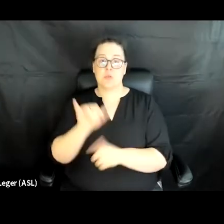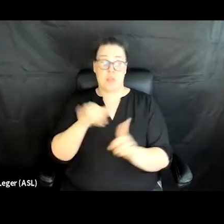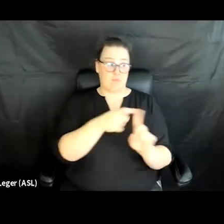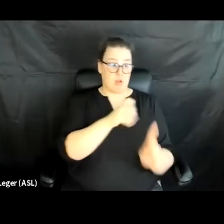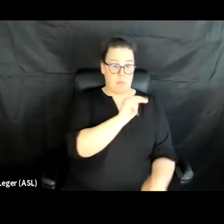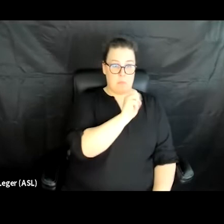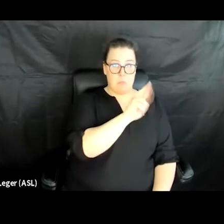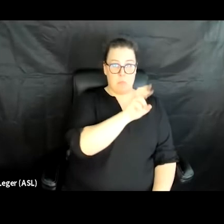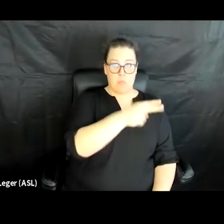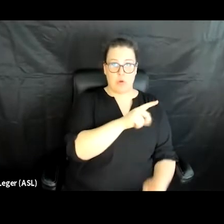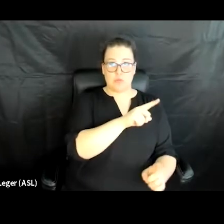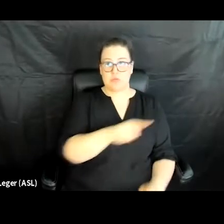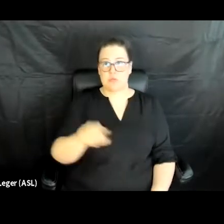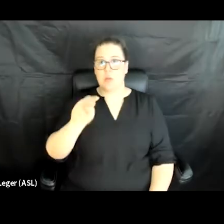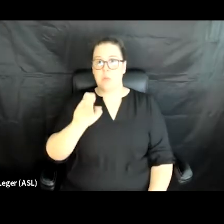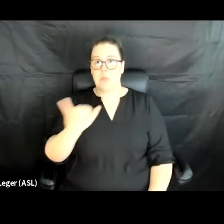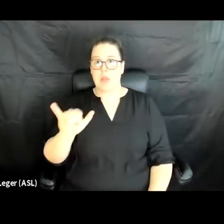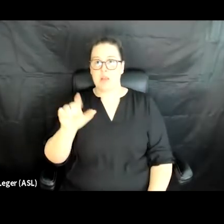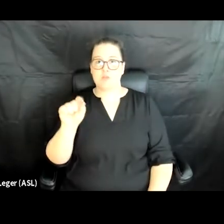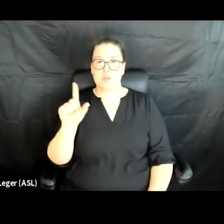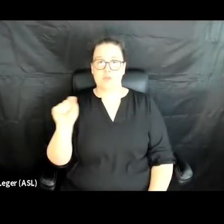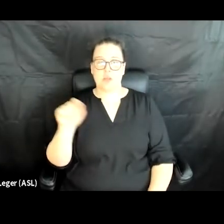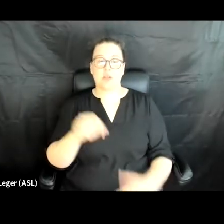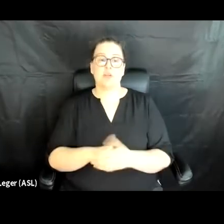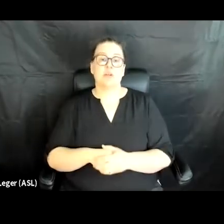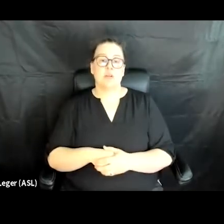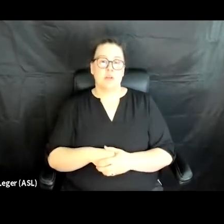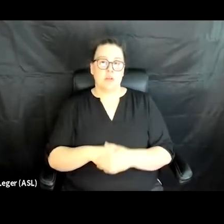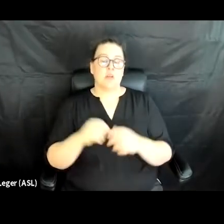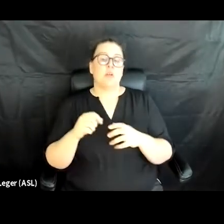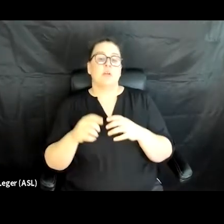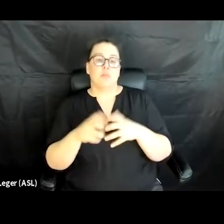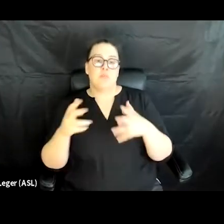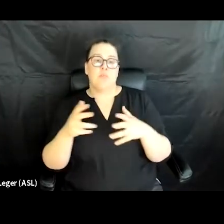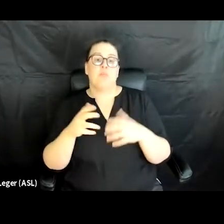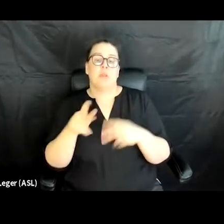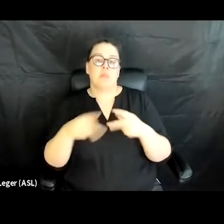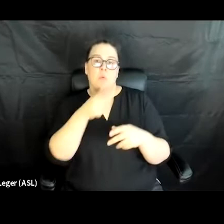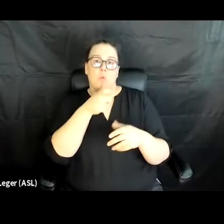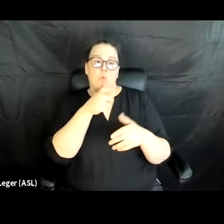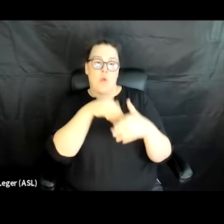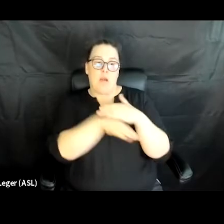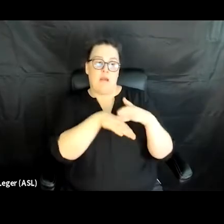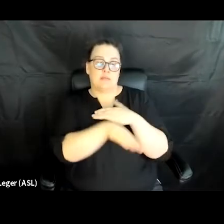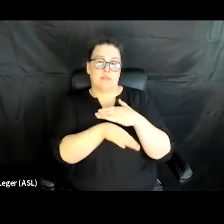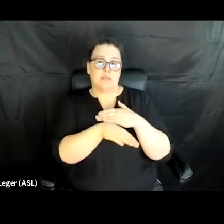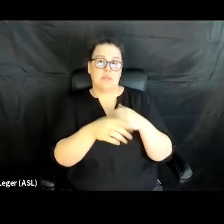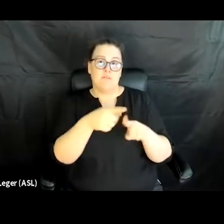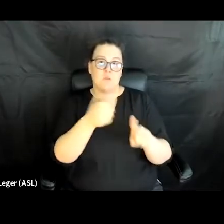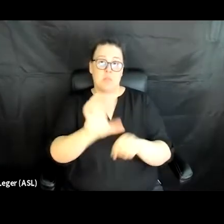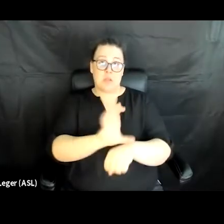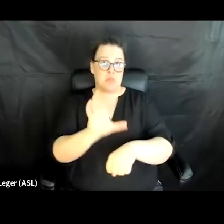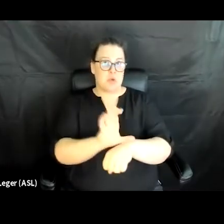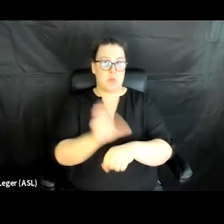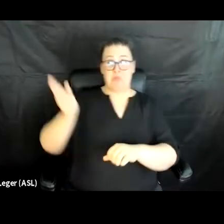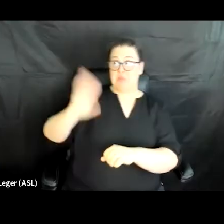2020, 97% of people who access behavioral health services remotely did not have a prior telehealth claim for behavioral health. So